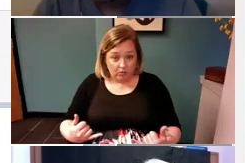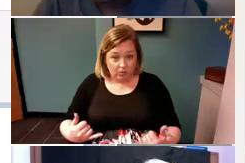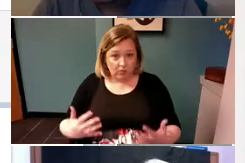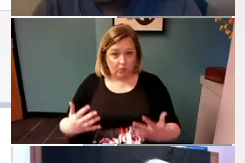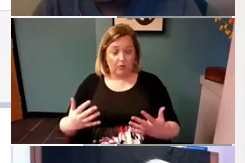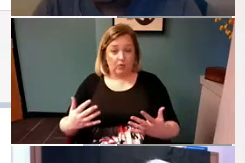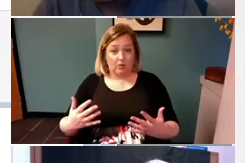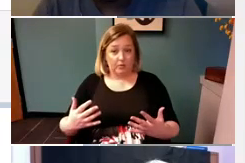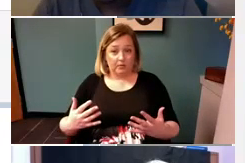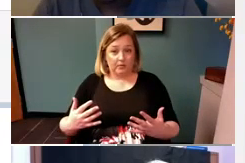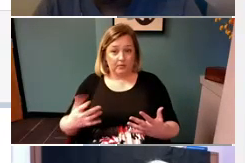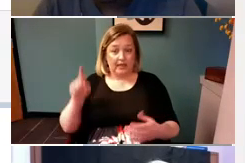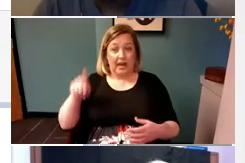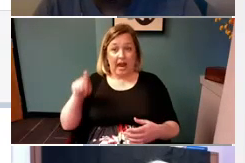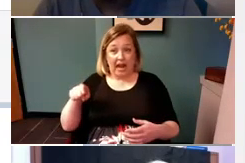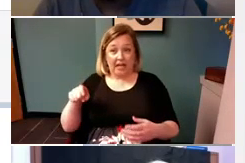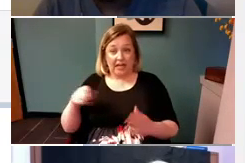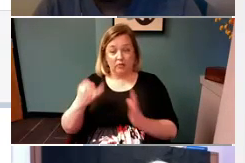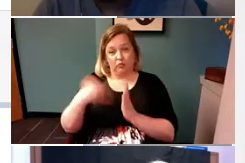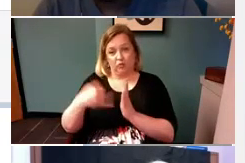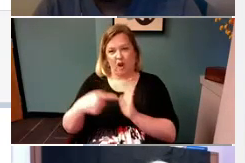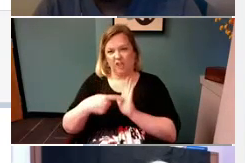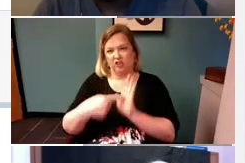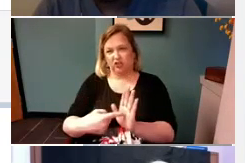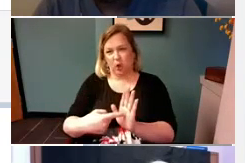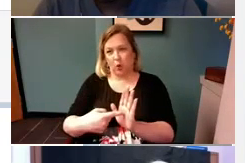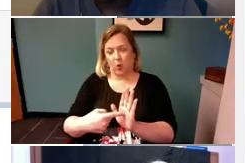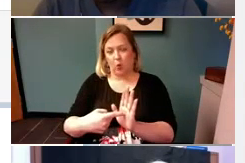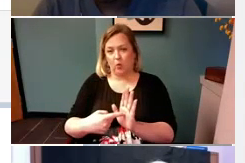redraw this such that this is a planar graph.